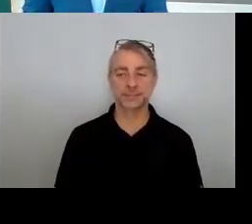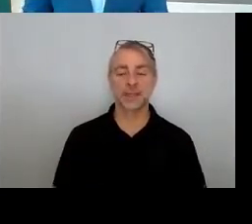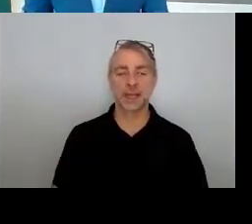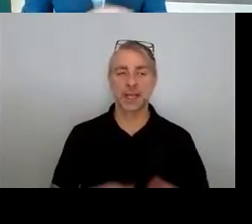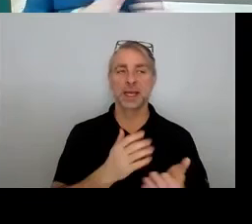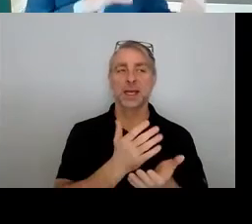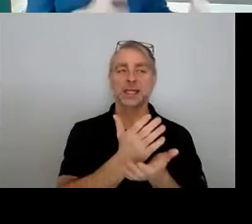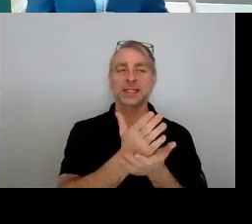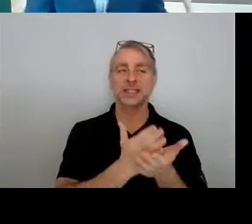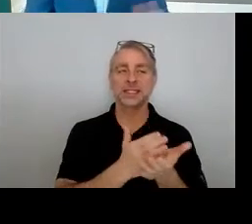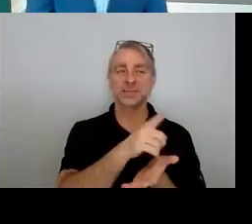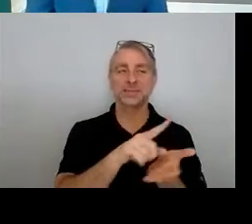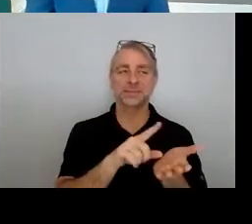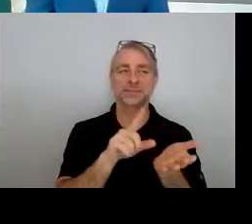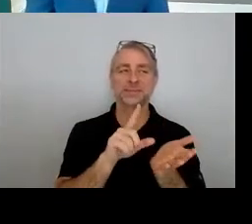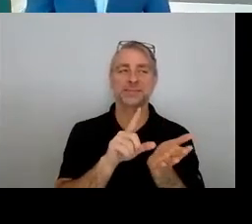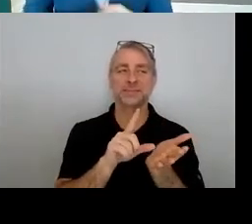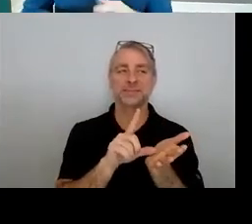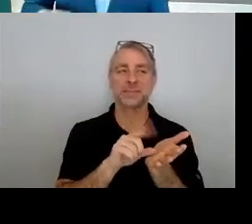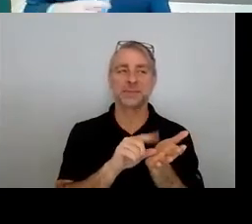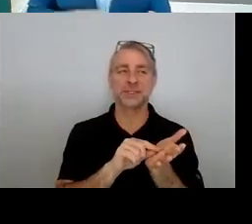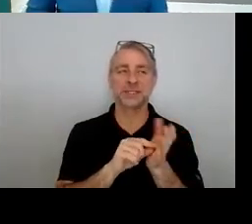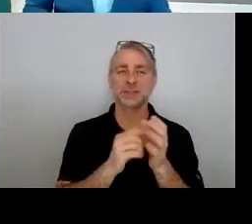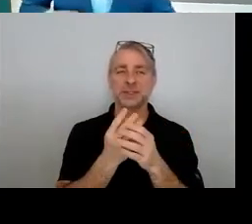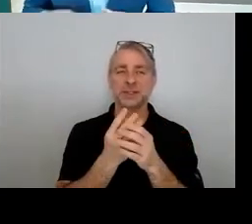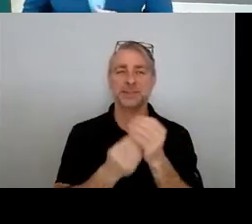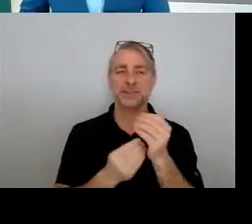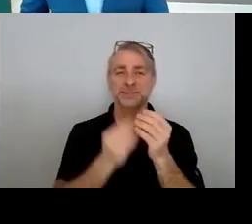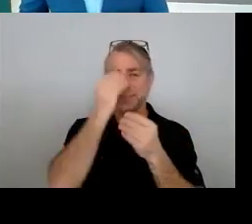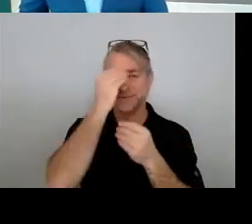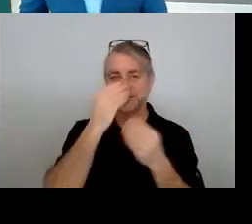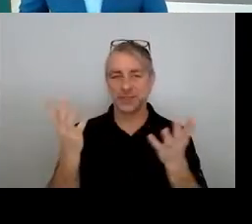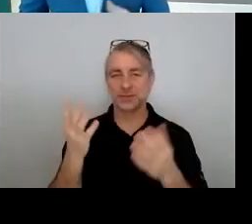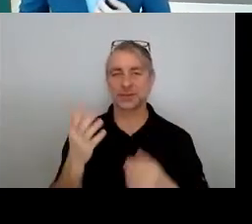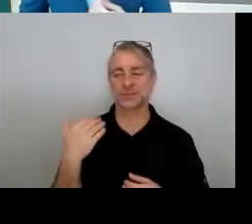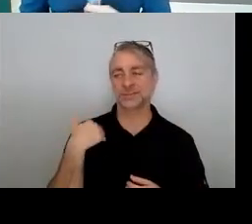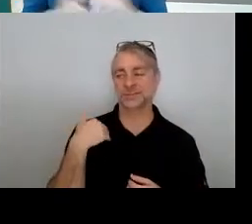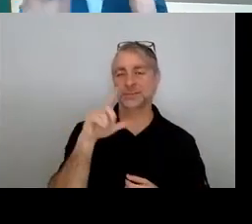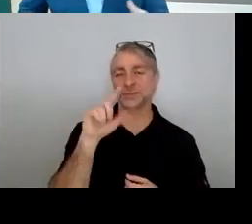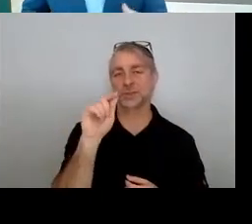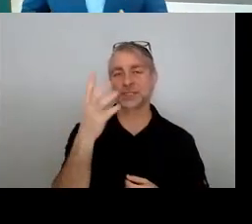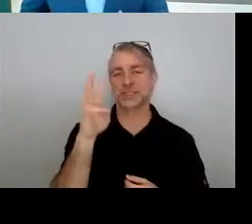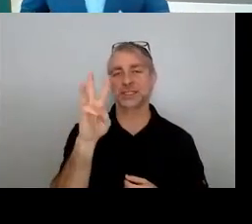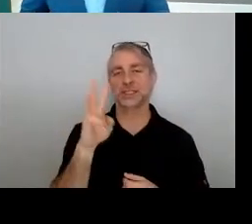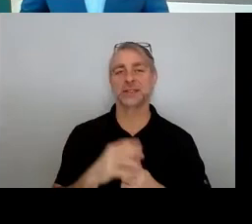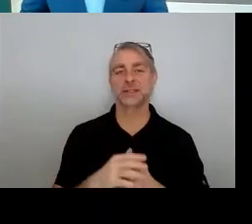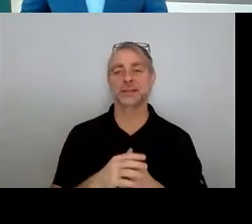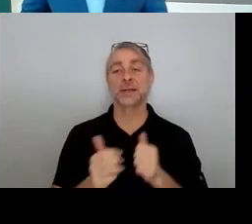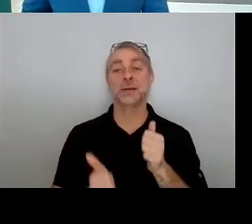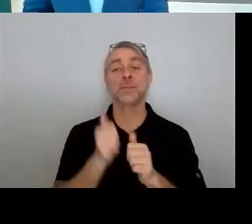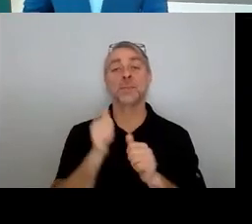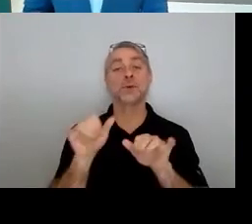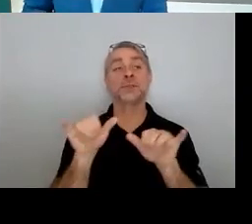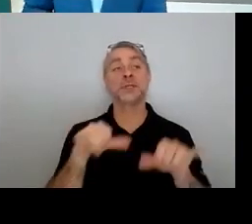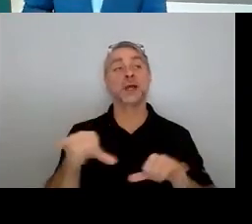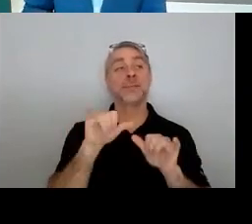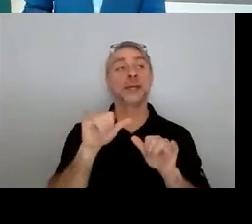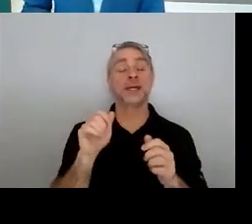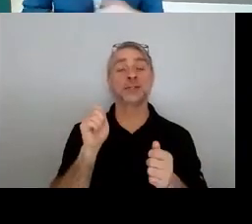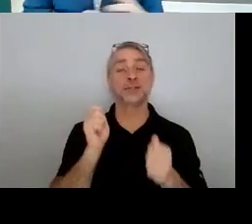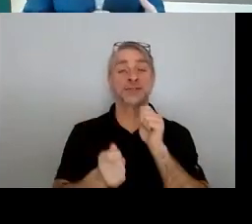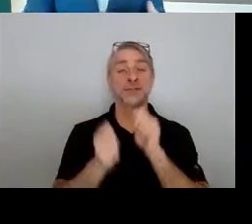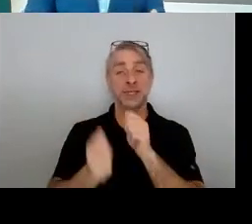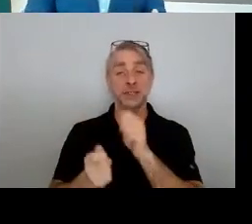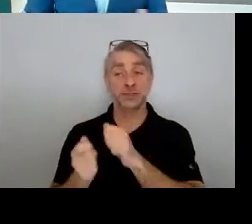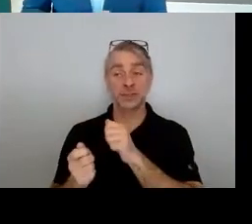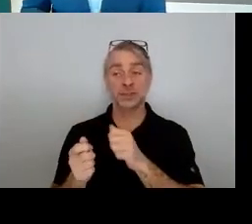literature back in 2016. Some of the most common transformations,